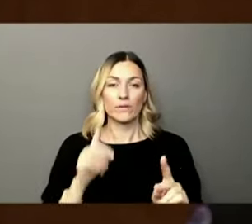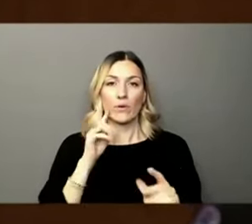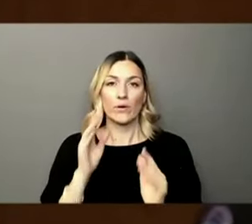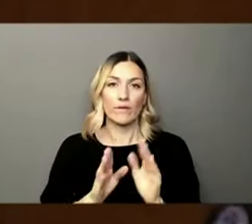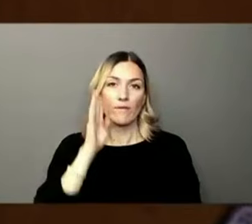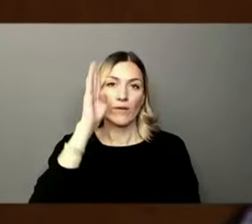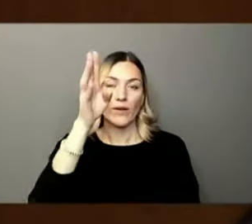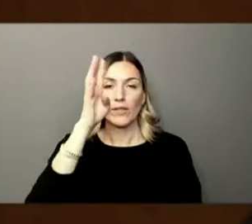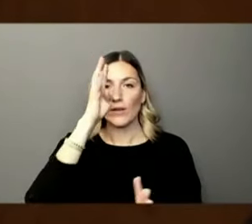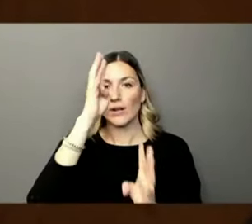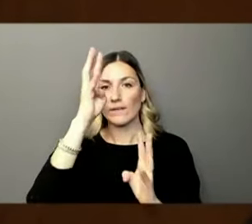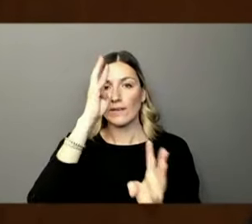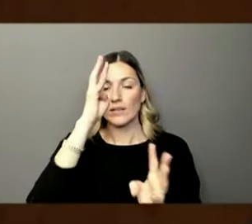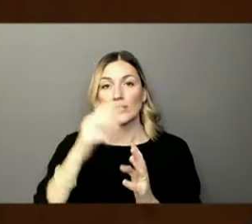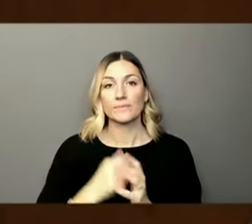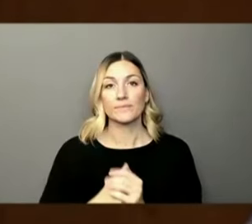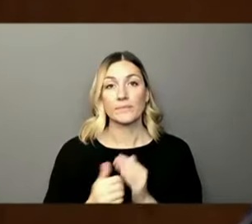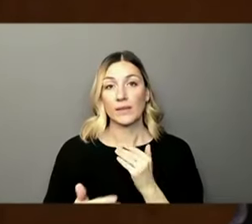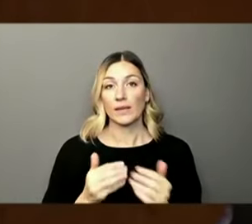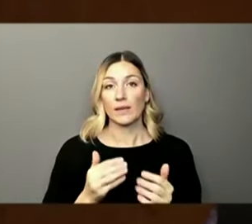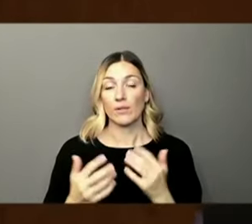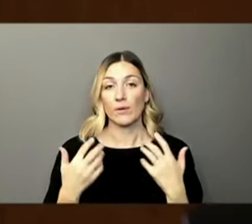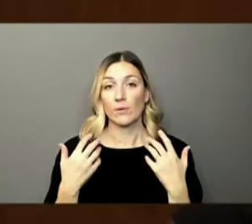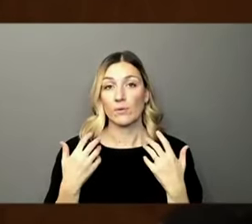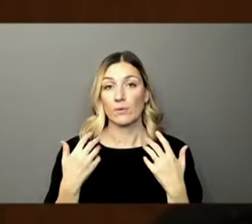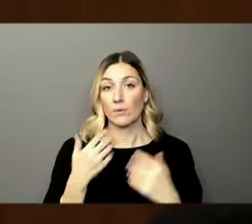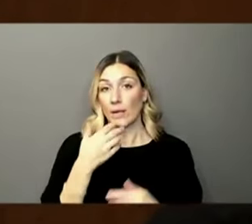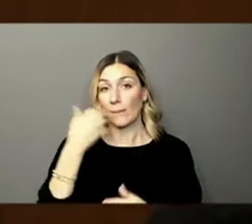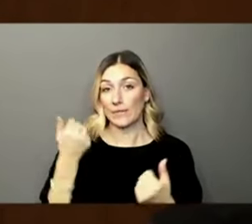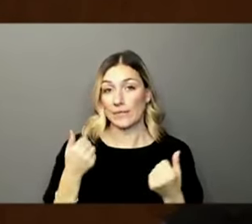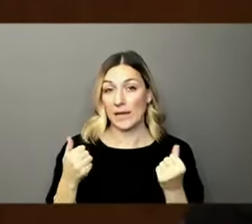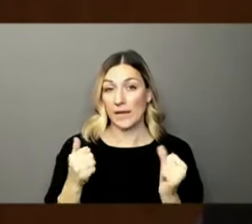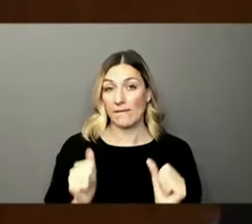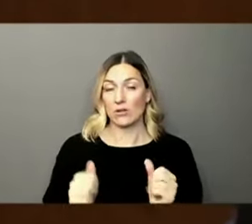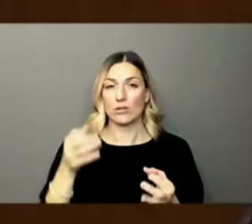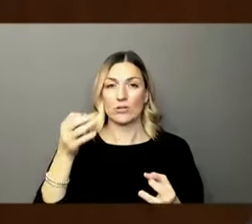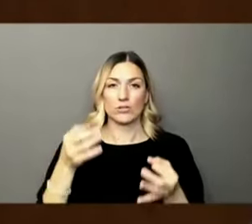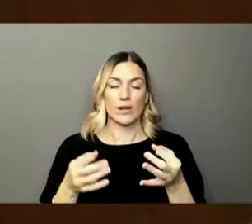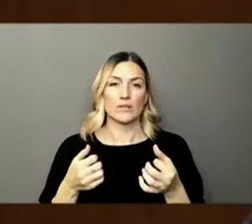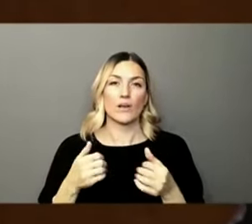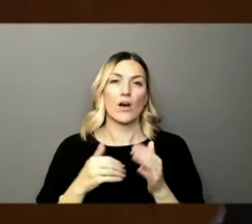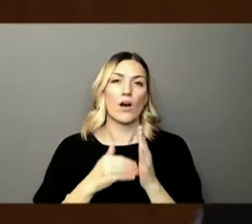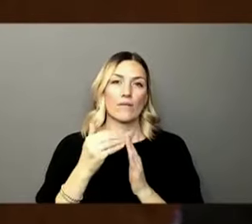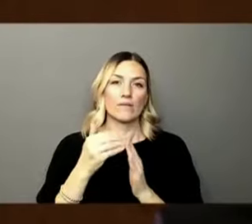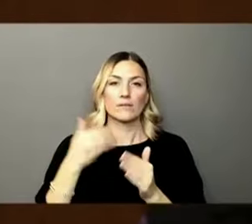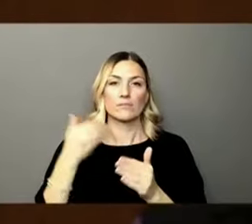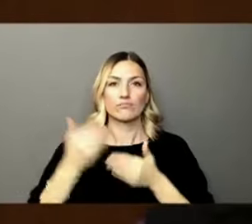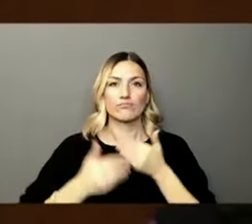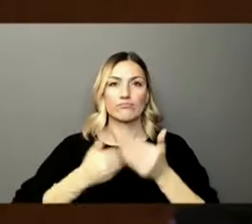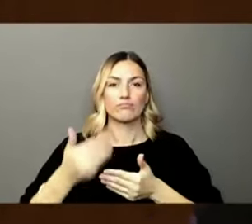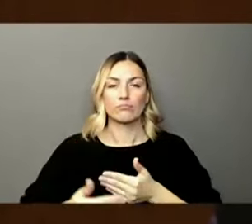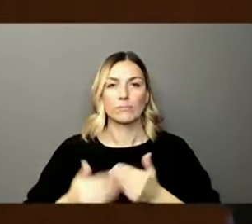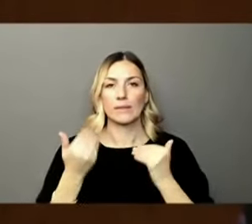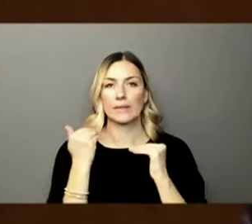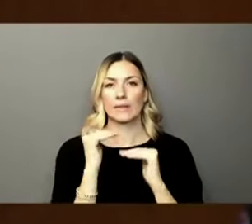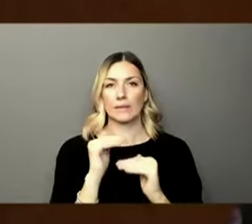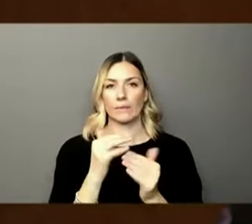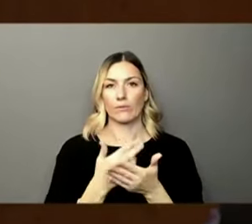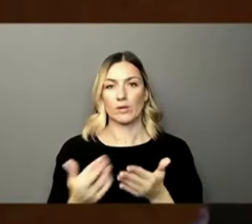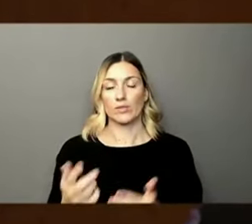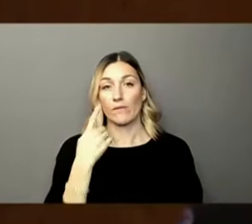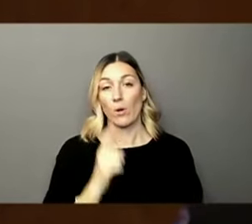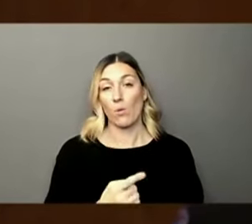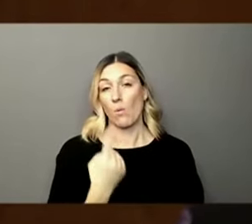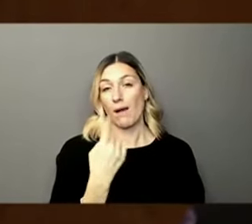innovation. Despite Recover's best effort, the trials are often launching sequentially because there are finite resources for one institution to